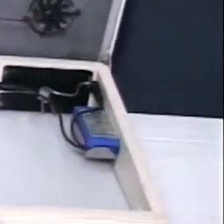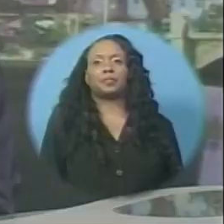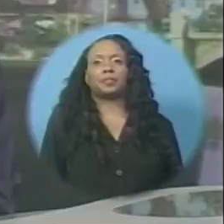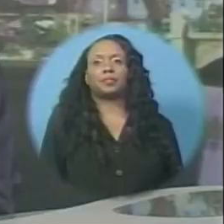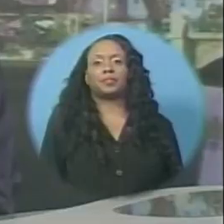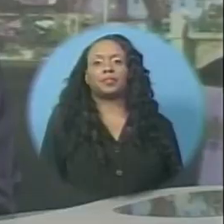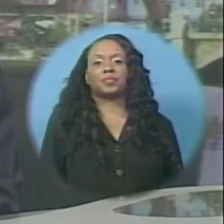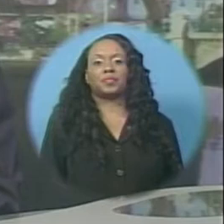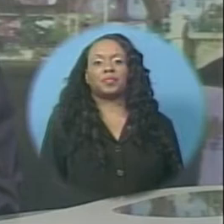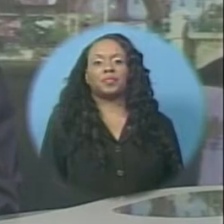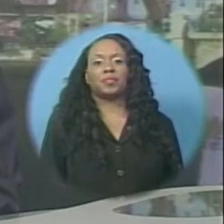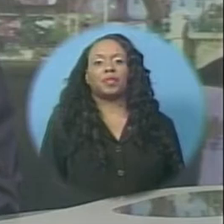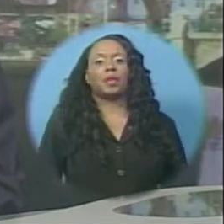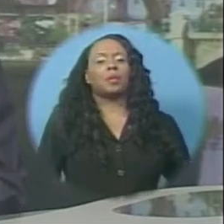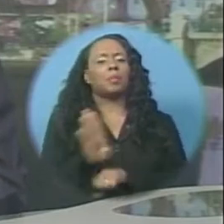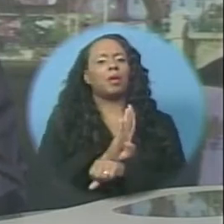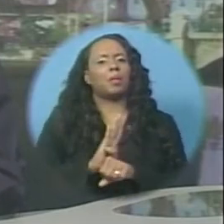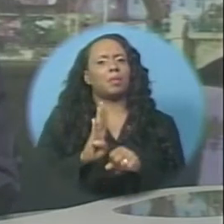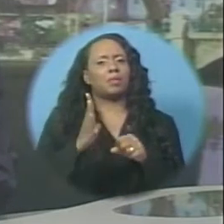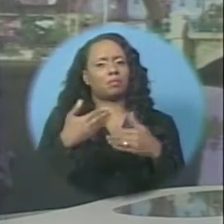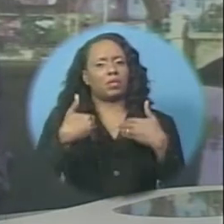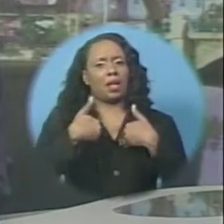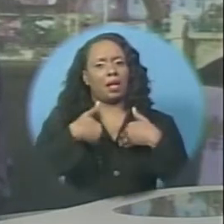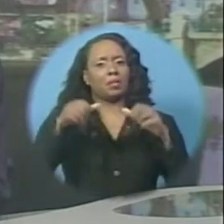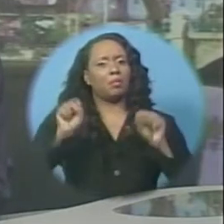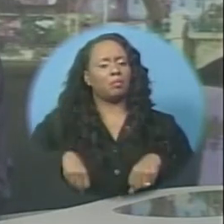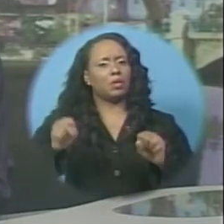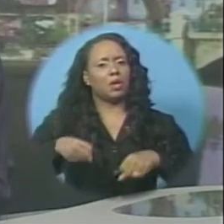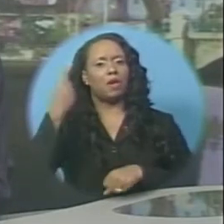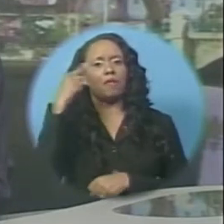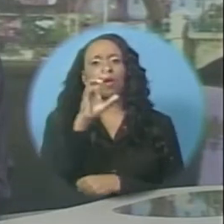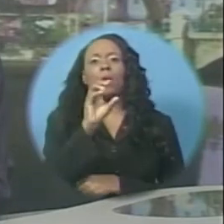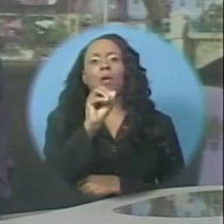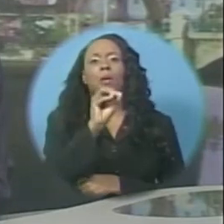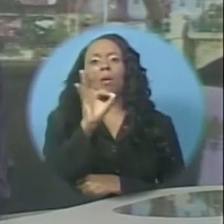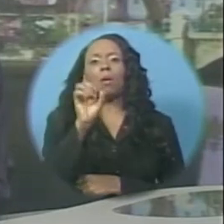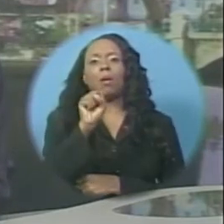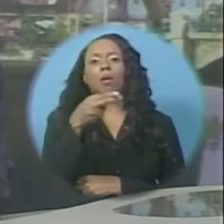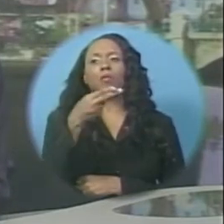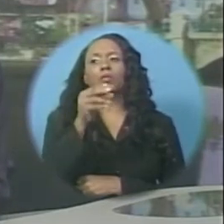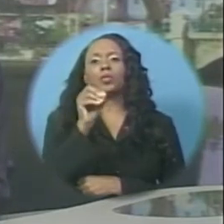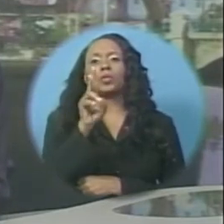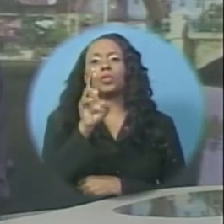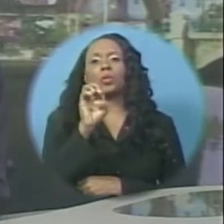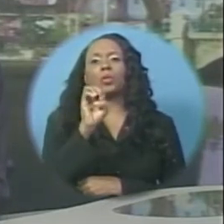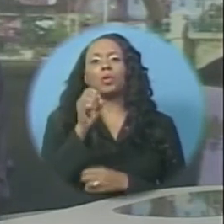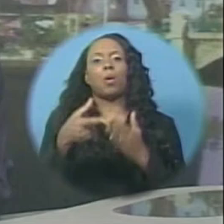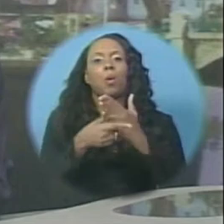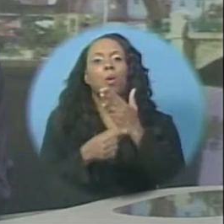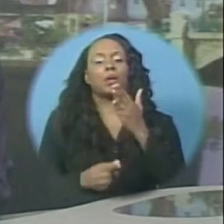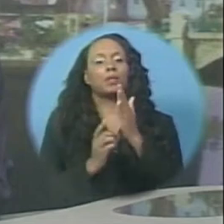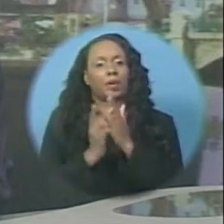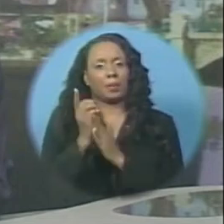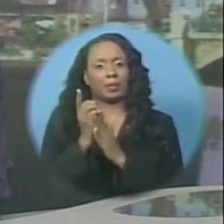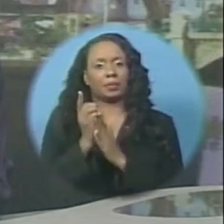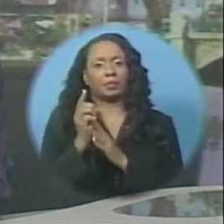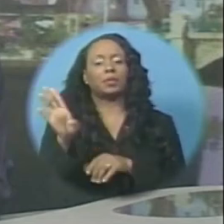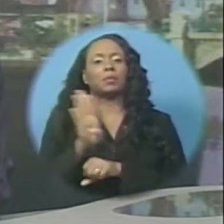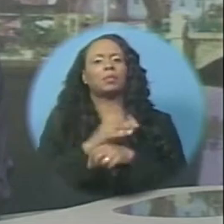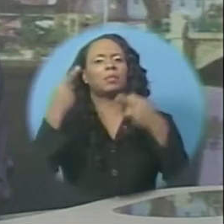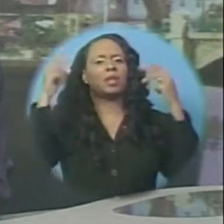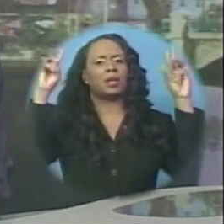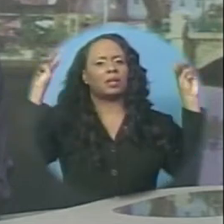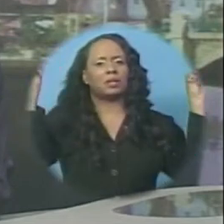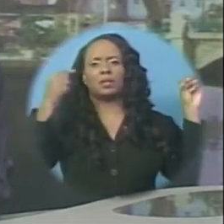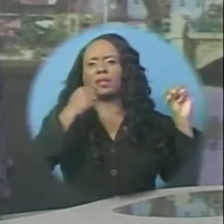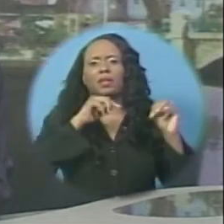News. Well, Barbados has the potential for offshore oil development. Prime Minister Frundell Stewart has assured there will be no contradiction